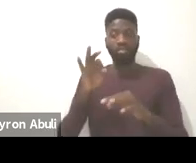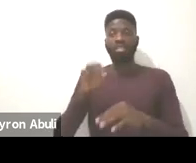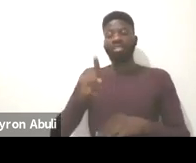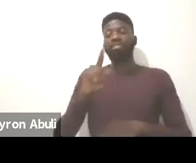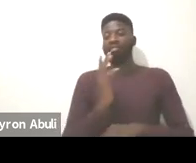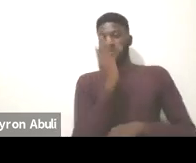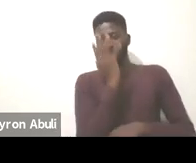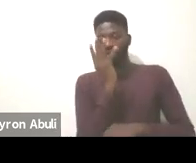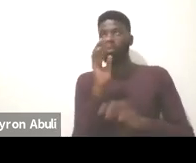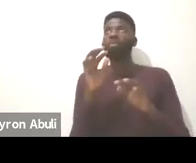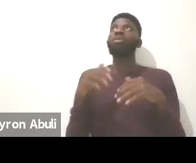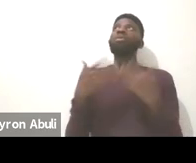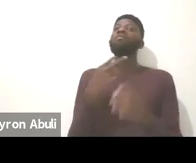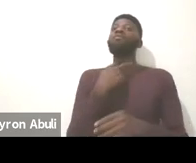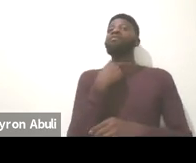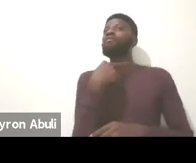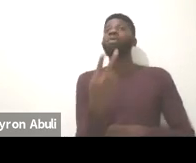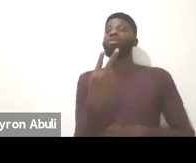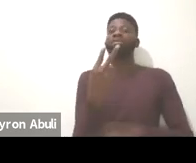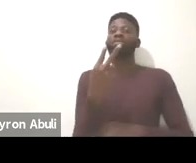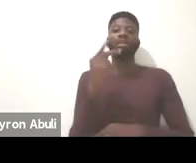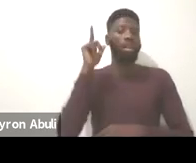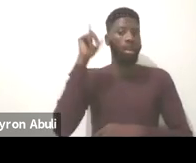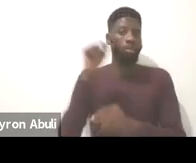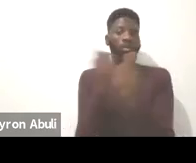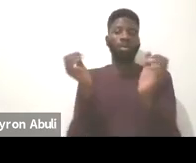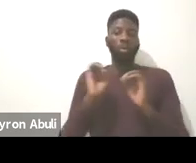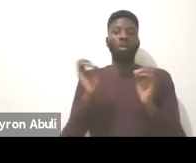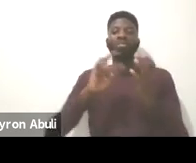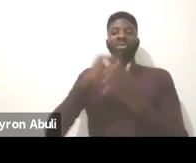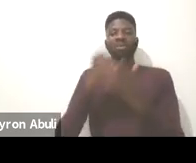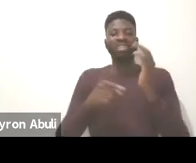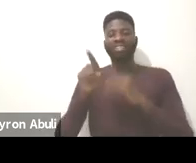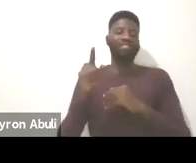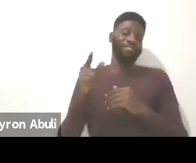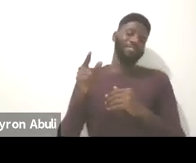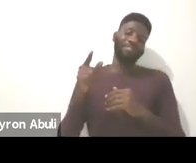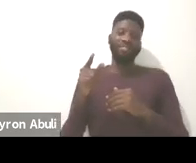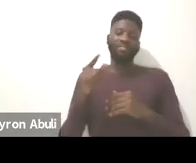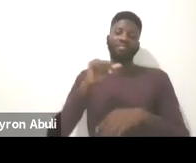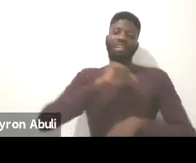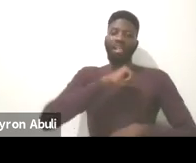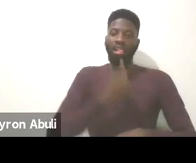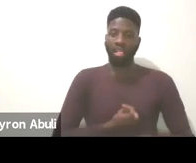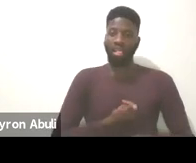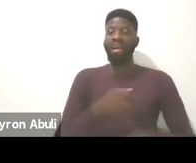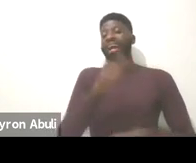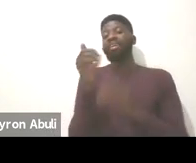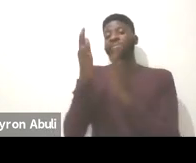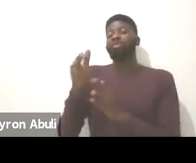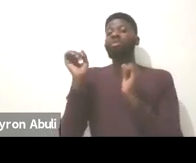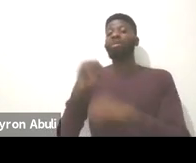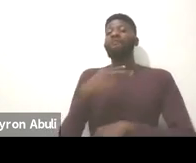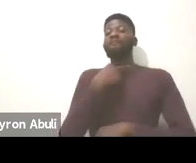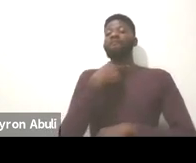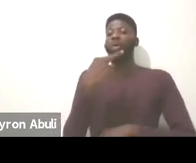your voice is really not audible, this puts you at a disadvantage because if someone else is able to vocalize and speak